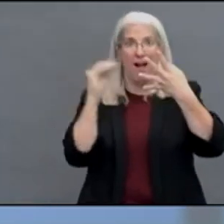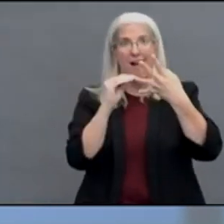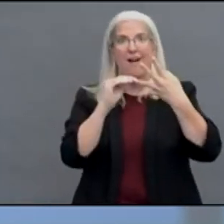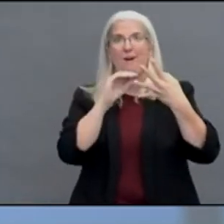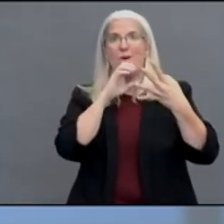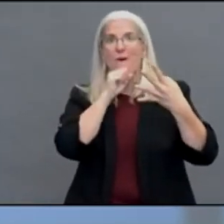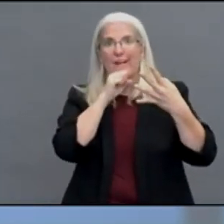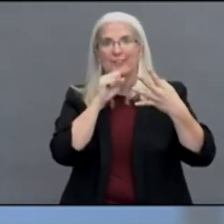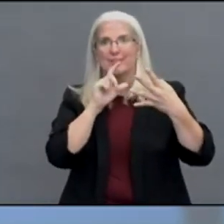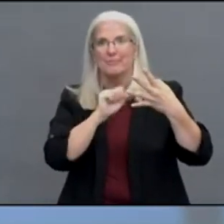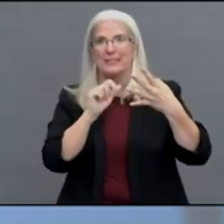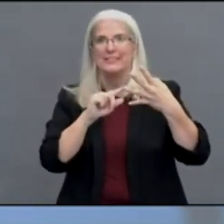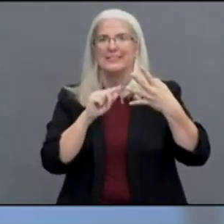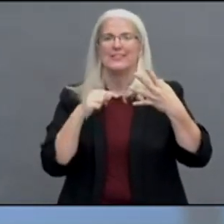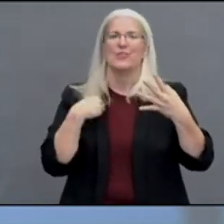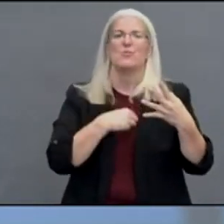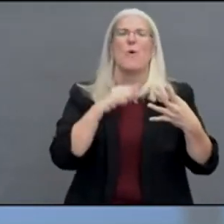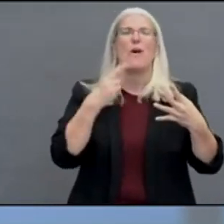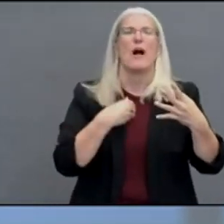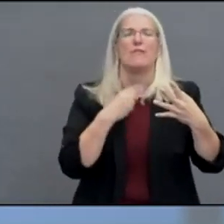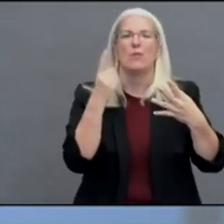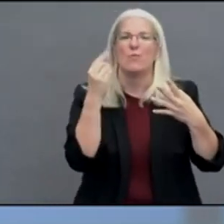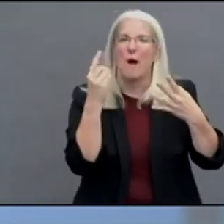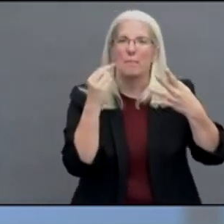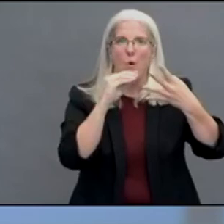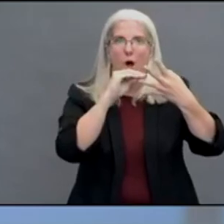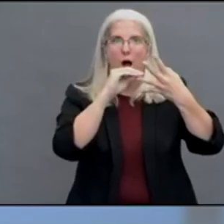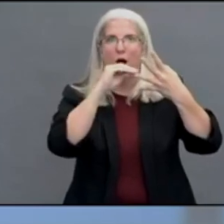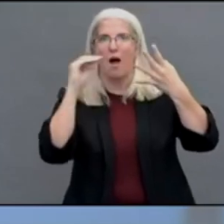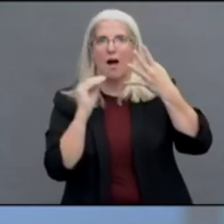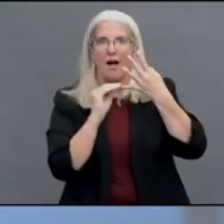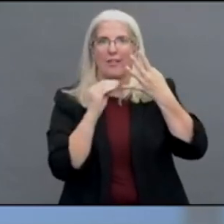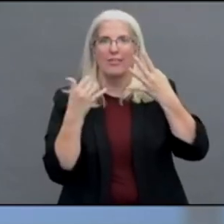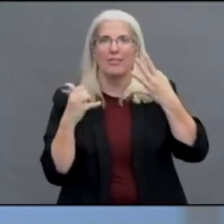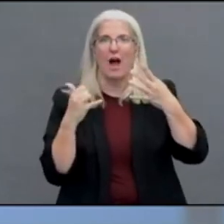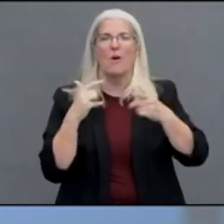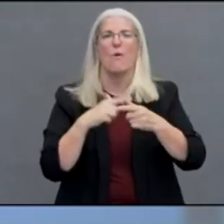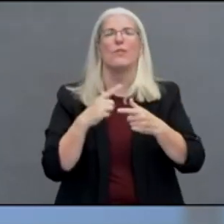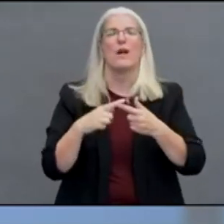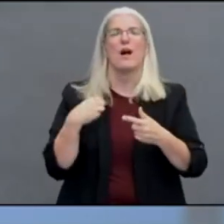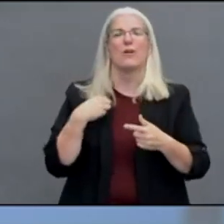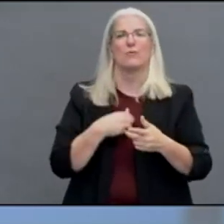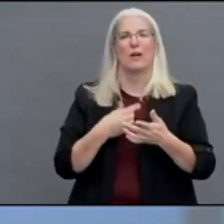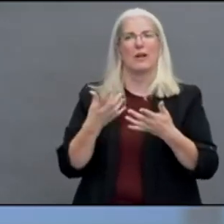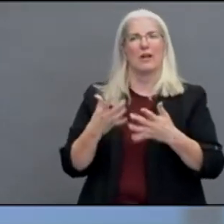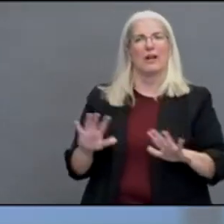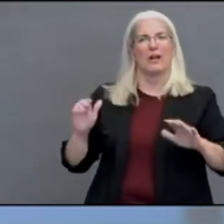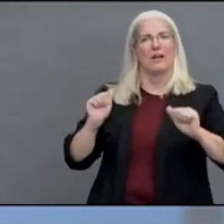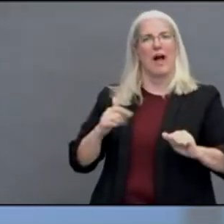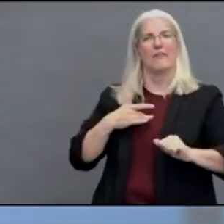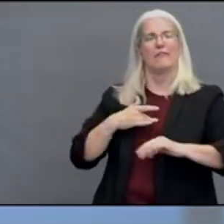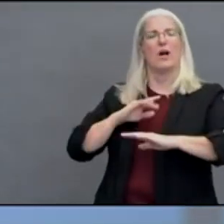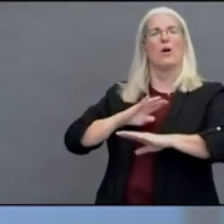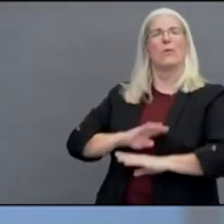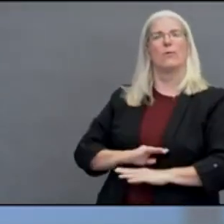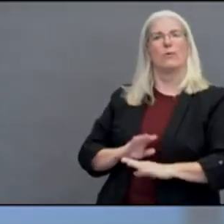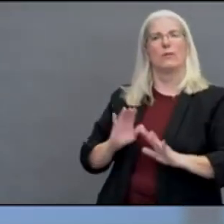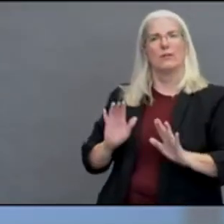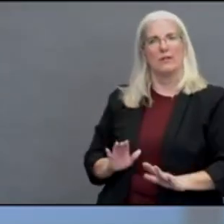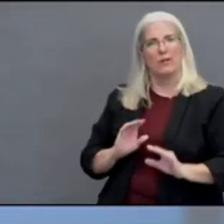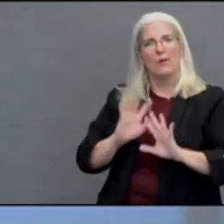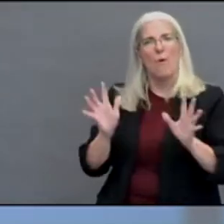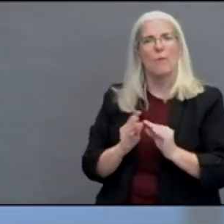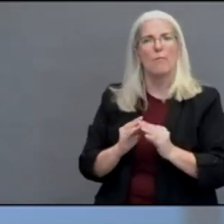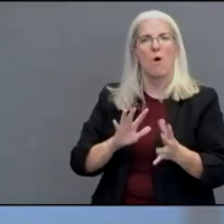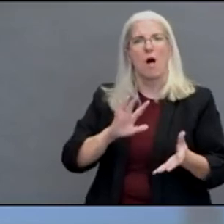tier to go, yellow, and then eventually to get out of this pandemic. So let's not forget all the progress we've made. I also